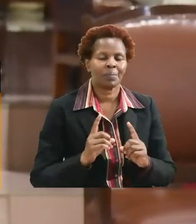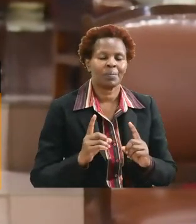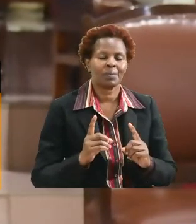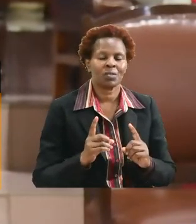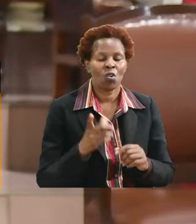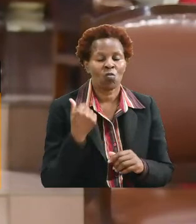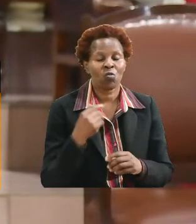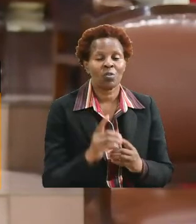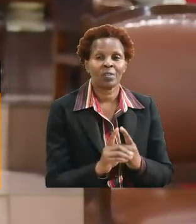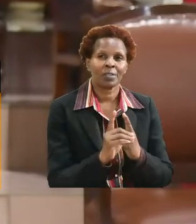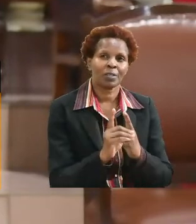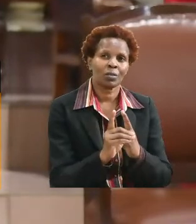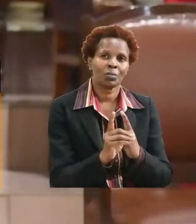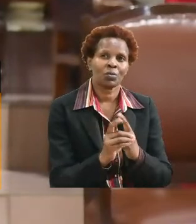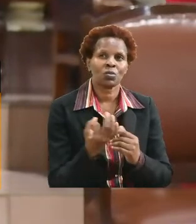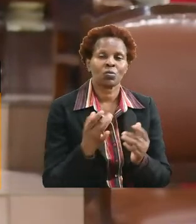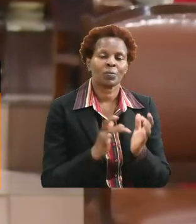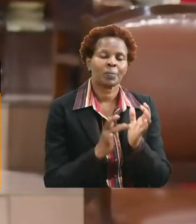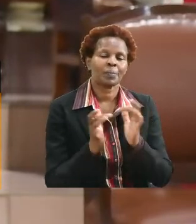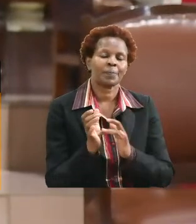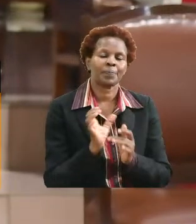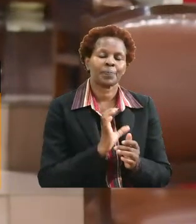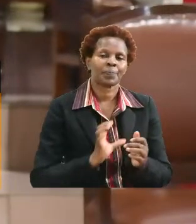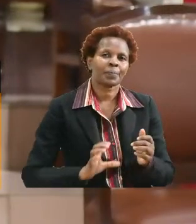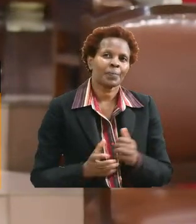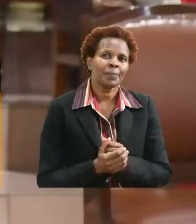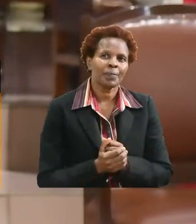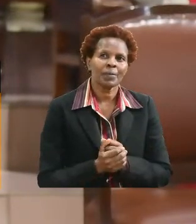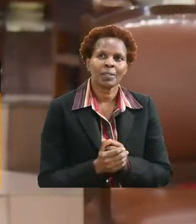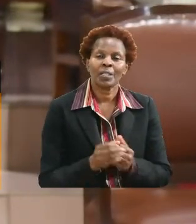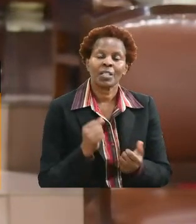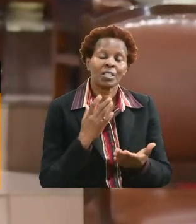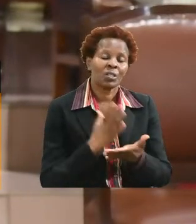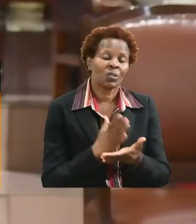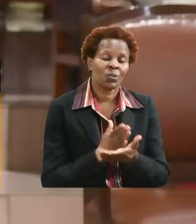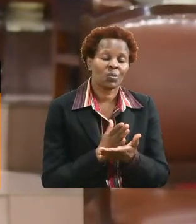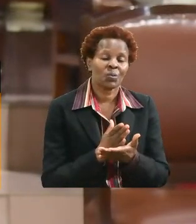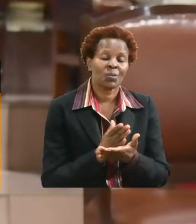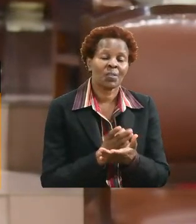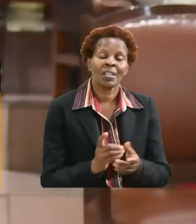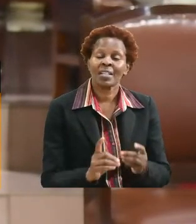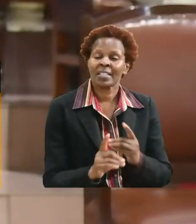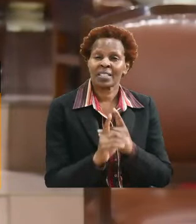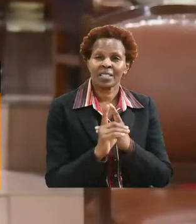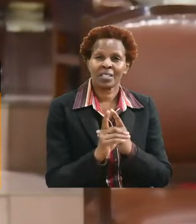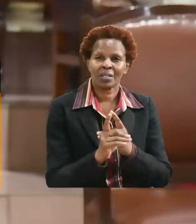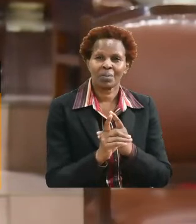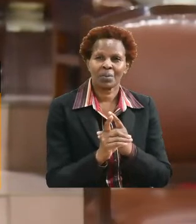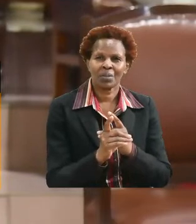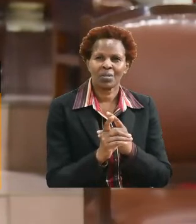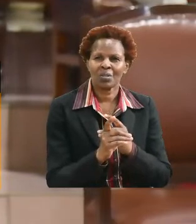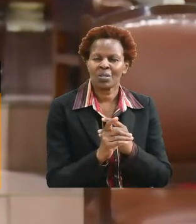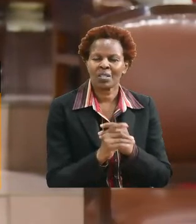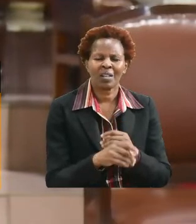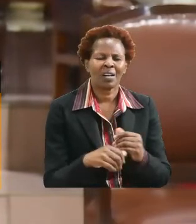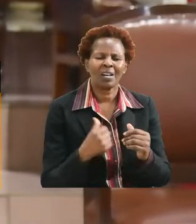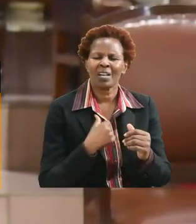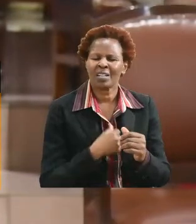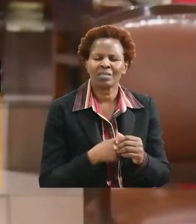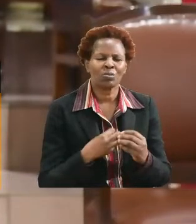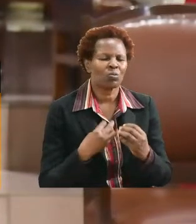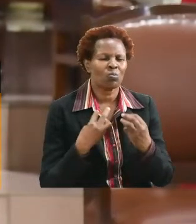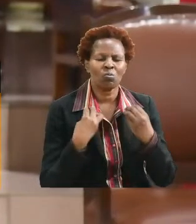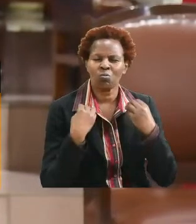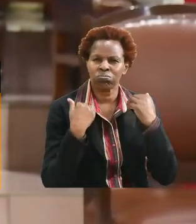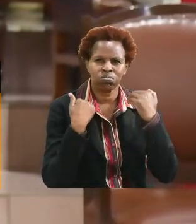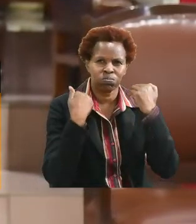the disciples. And in actual fact, they became very, very troubled. We will remember the account of